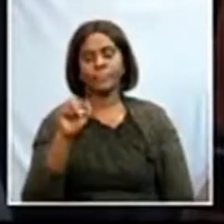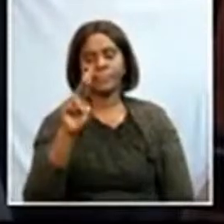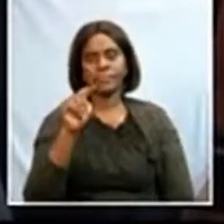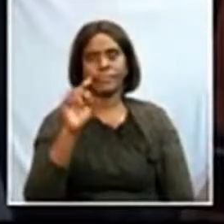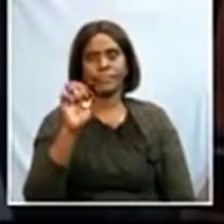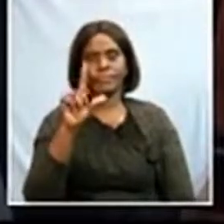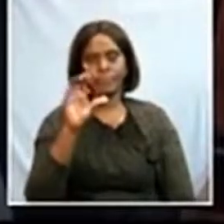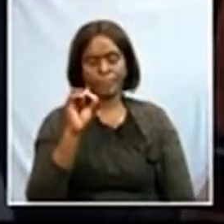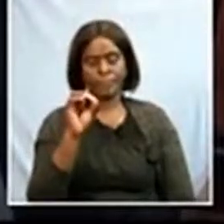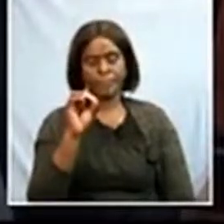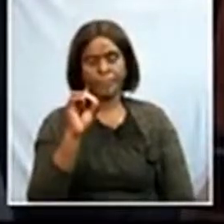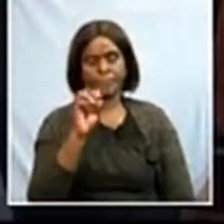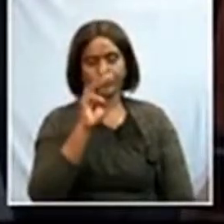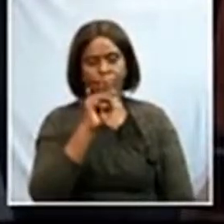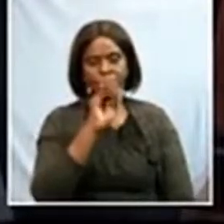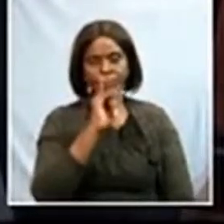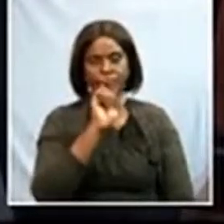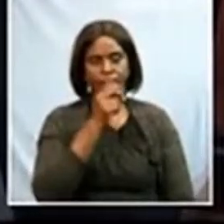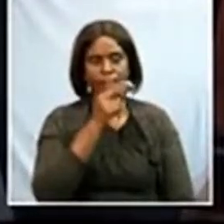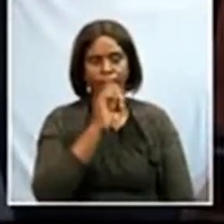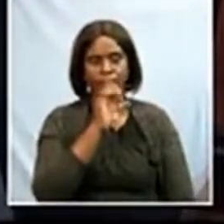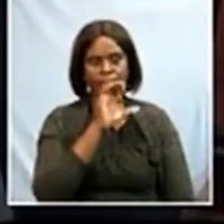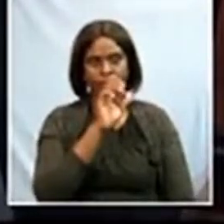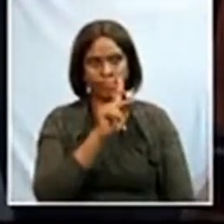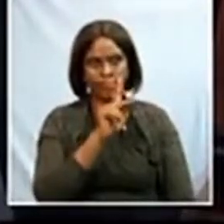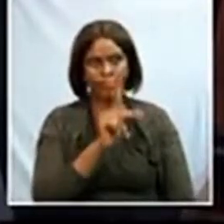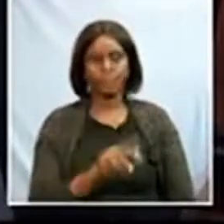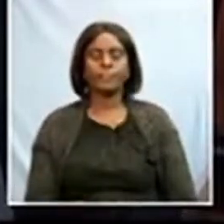Mutelo Mishek.